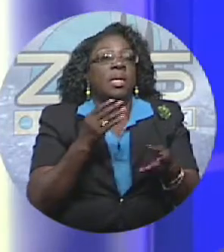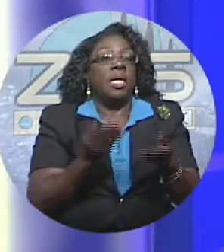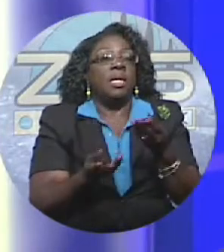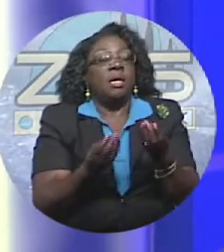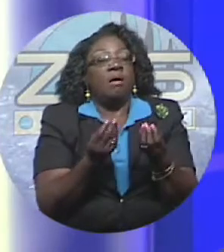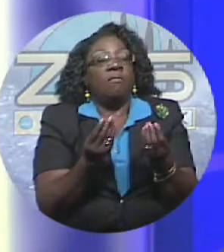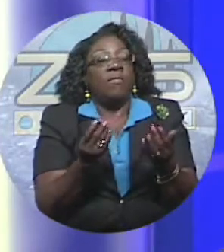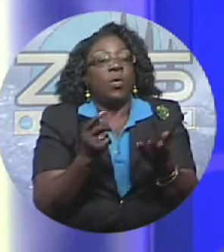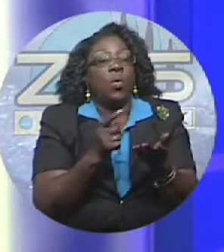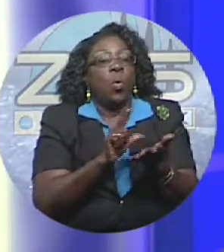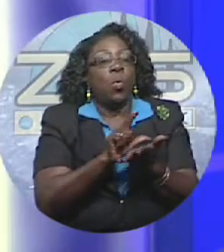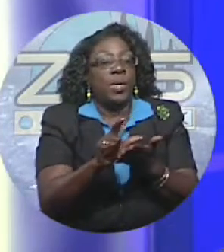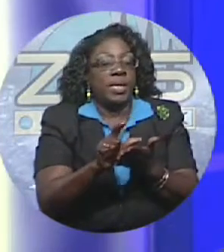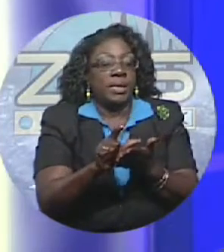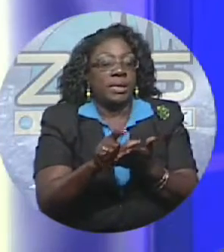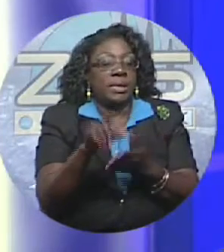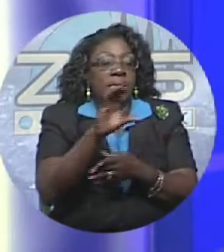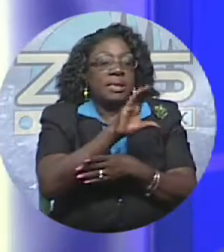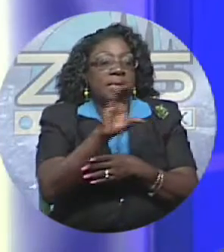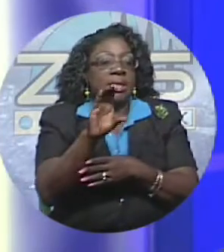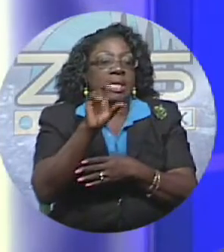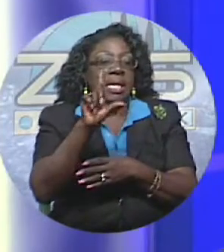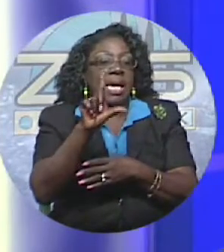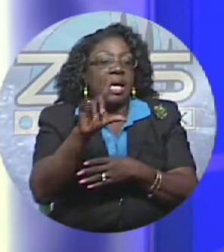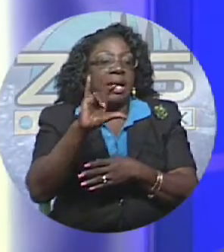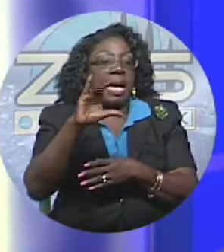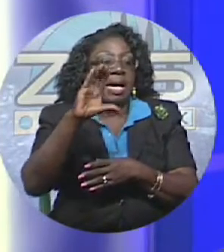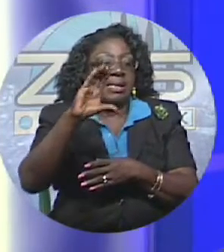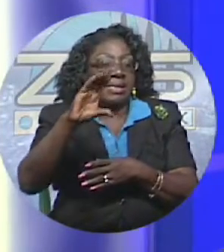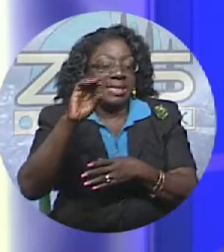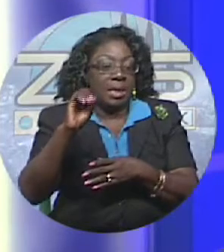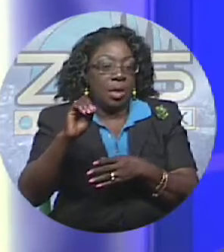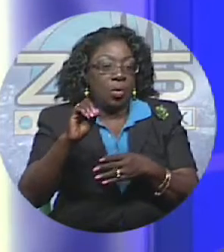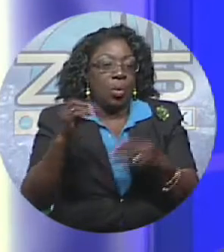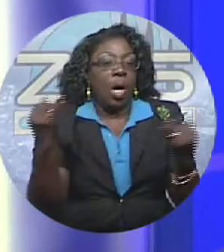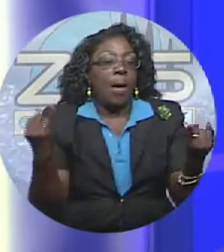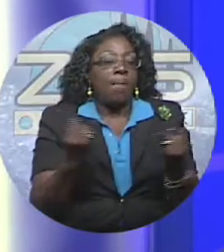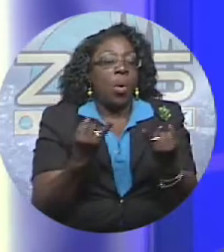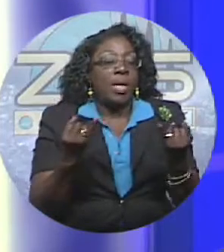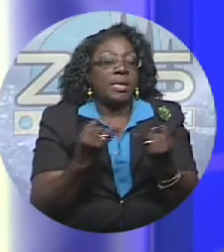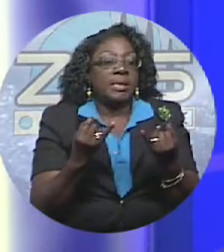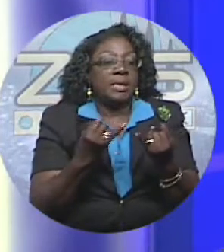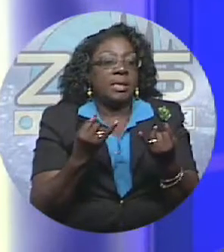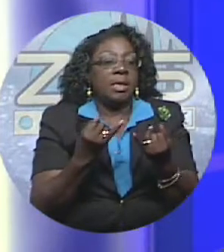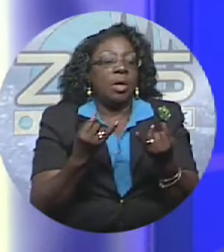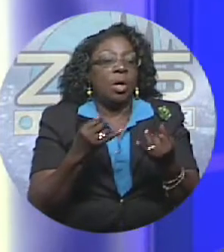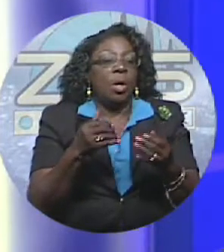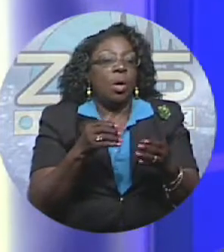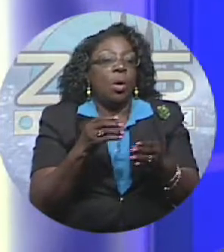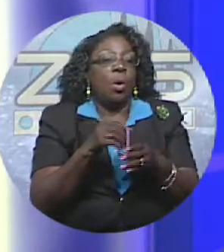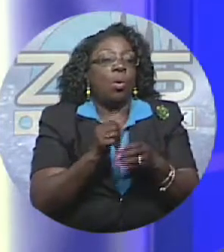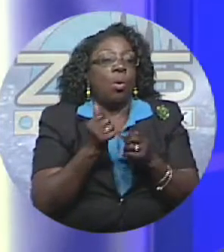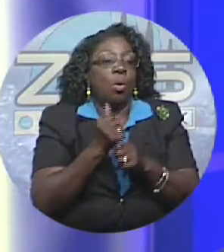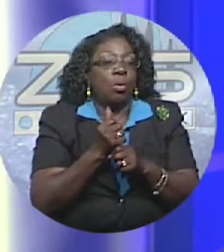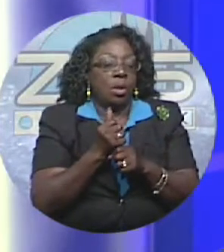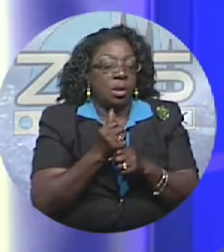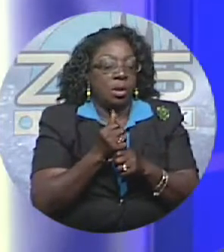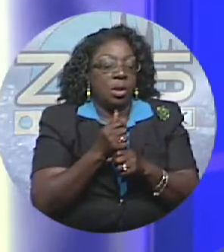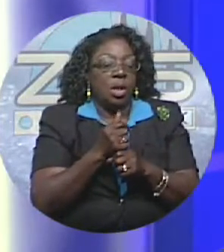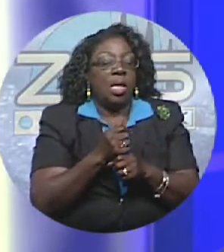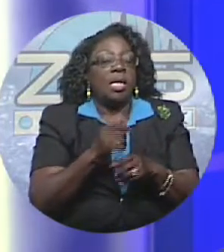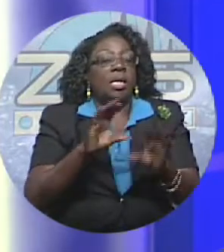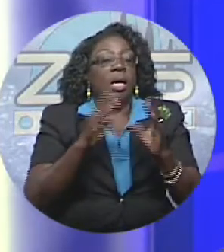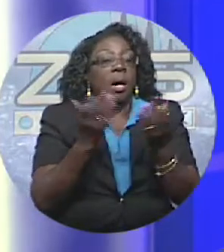CLECO policyholders should expect to receive some form of compensation after the insurance company went out of business several years